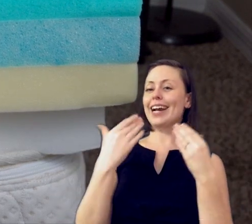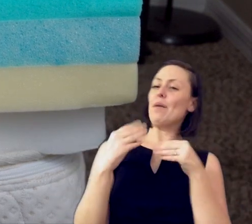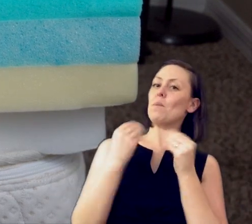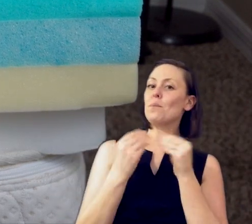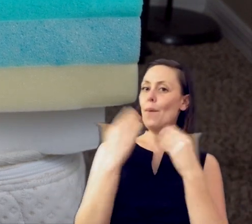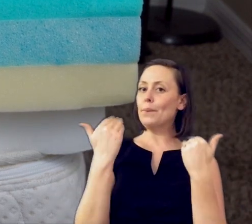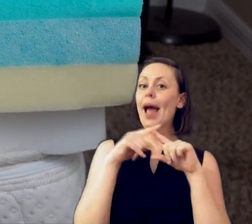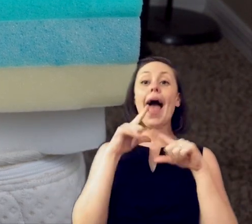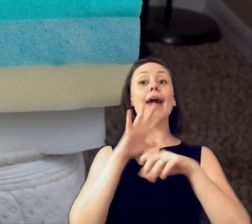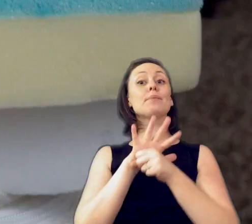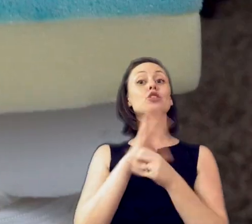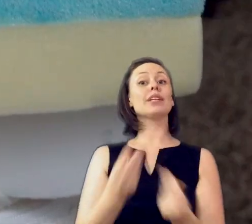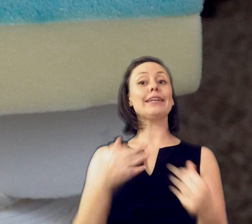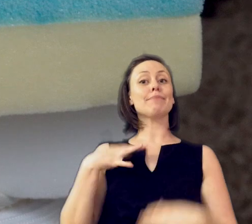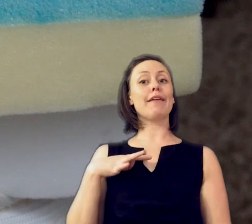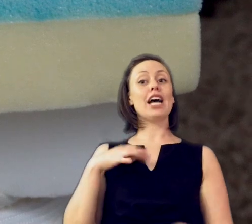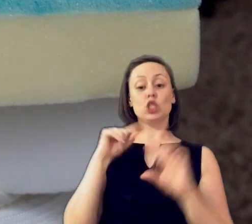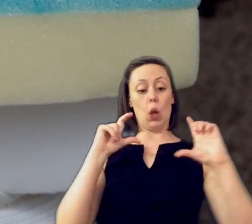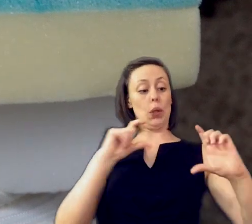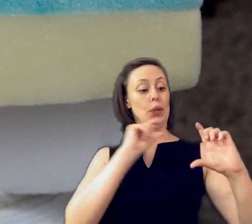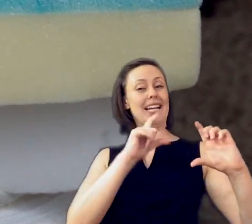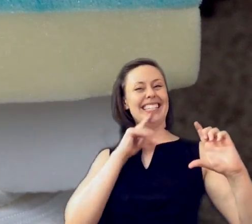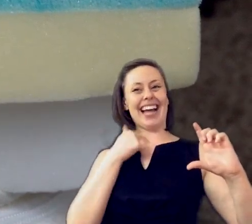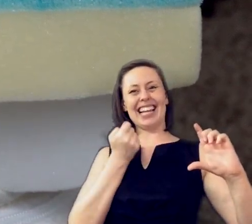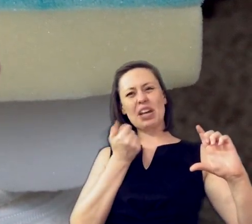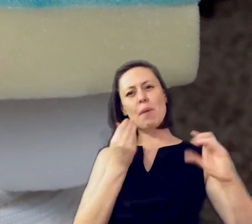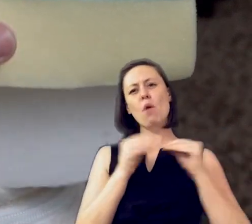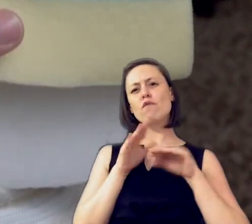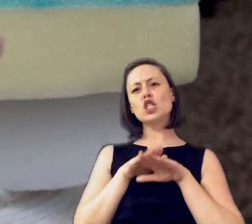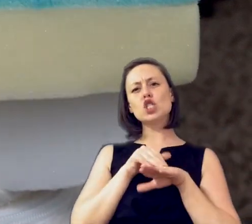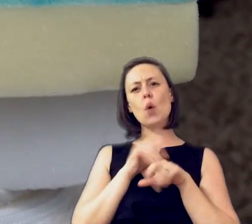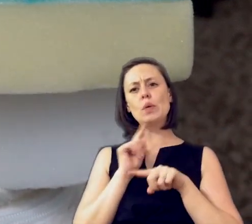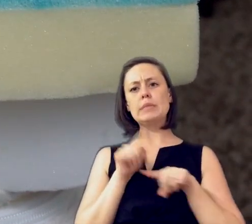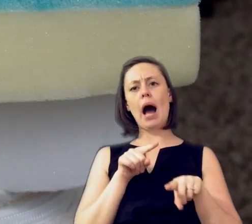and pressure relief benefits. So this layer has a slower